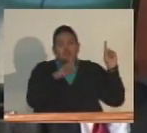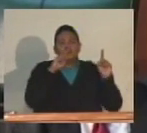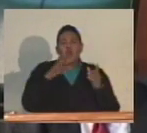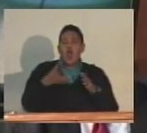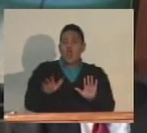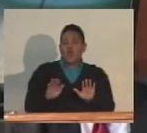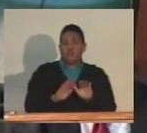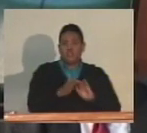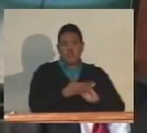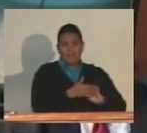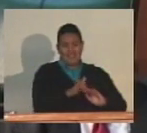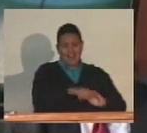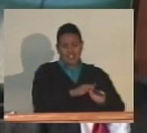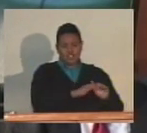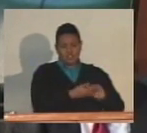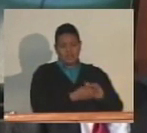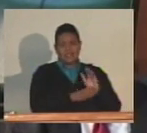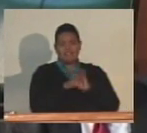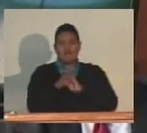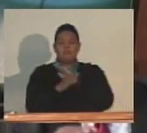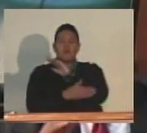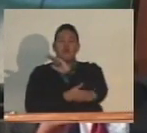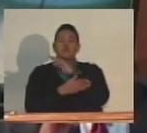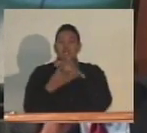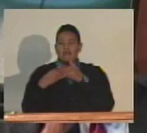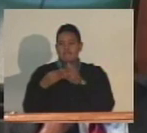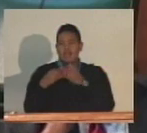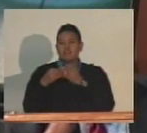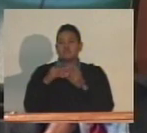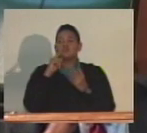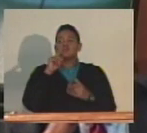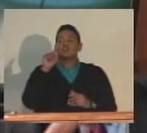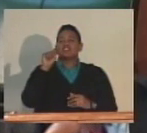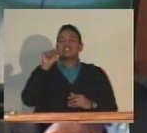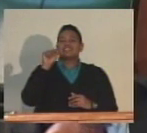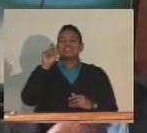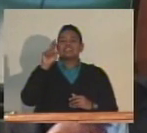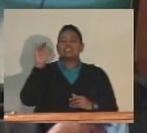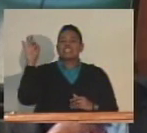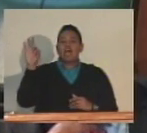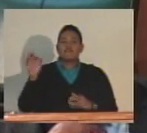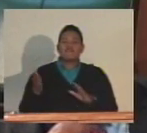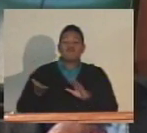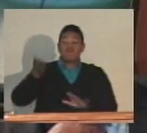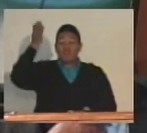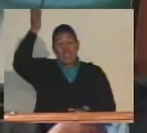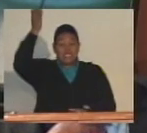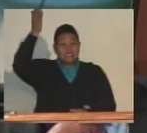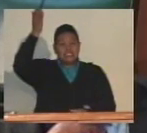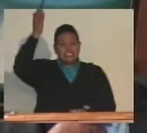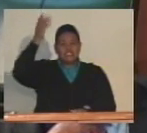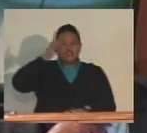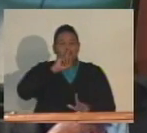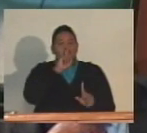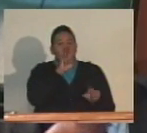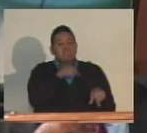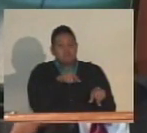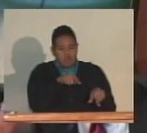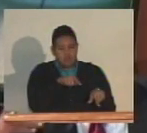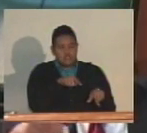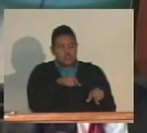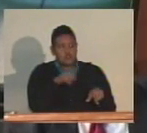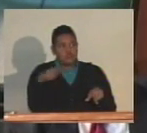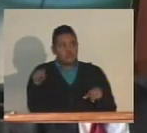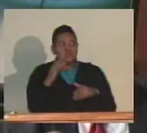Jamaica the flexibility to temporarily raise tariffs beyond current levels to respond to